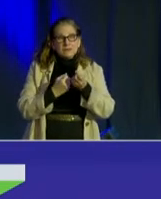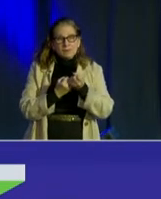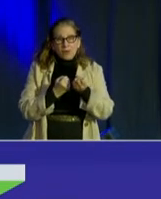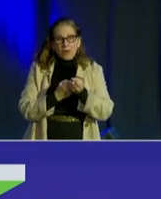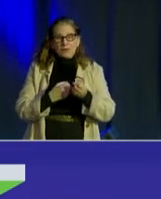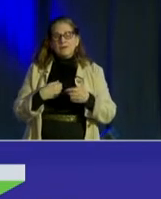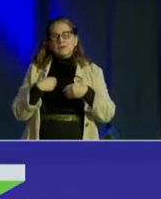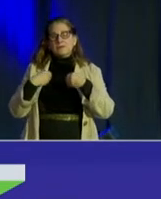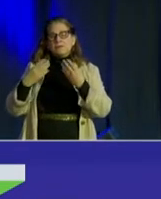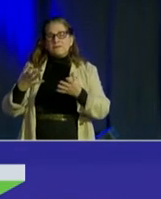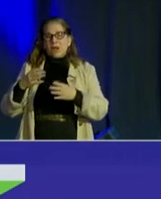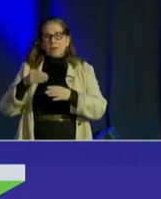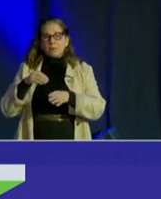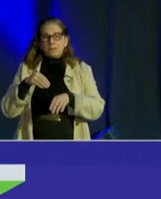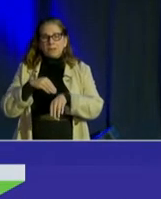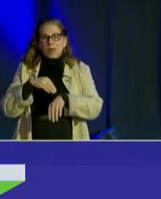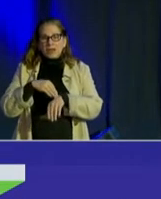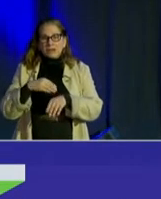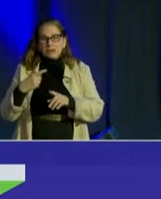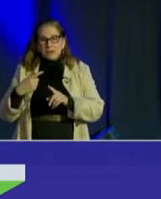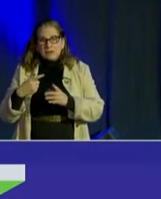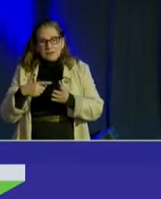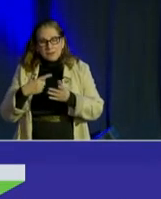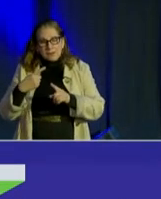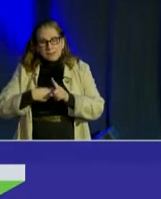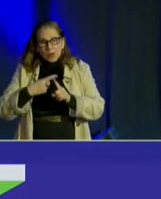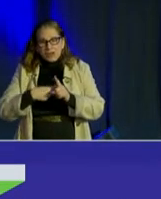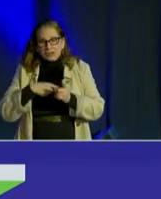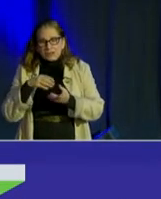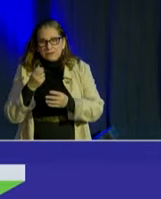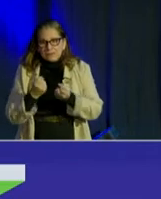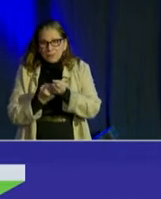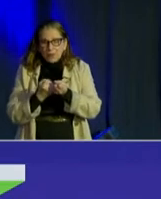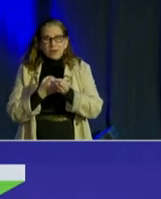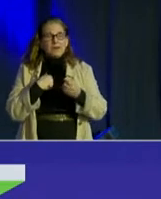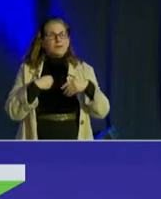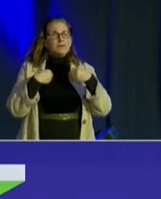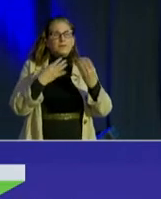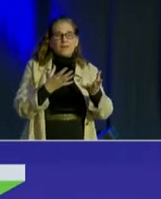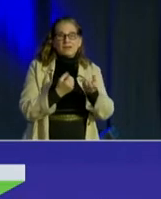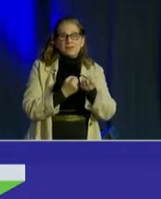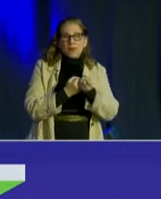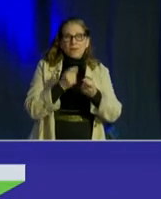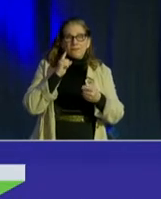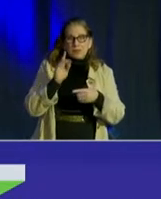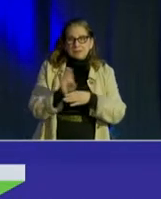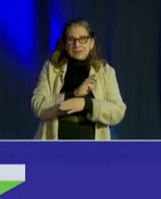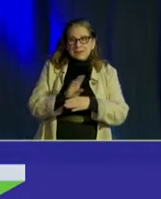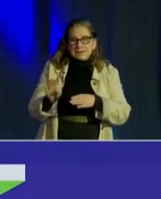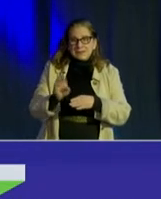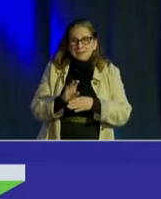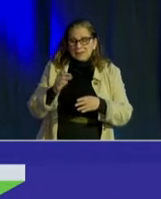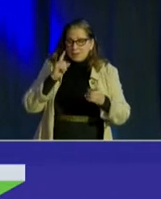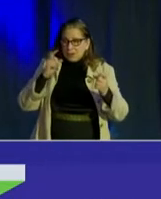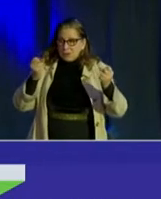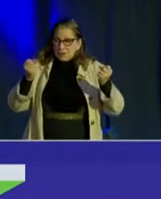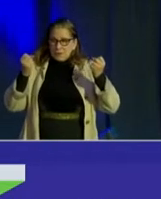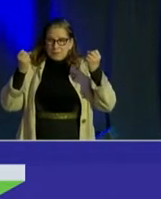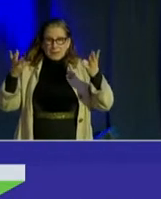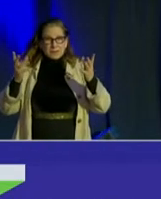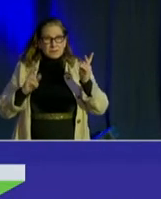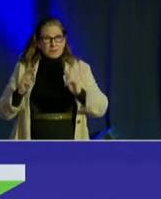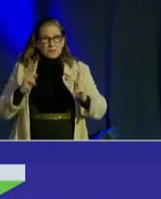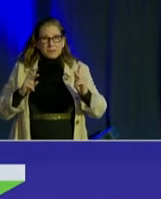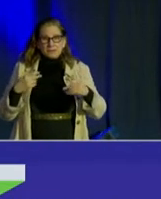small businesses who employ many thousands of people in DC, but had to close down because of the pandemic.